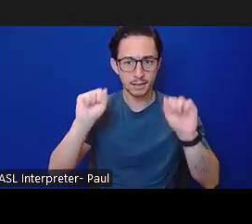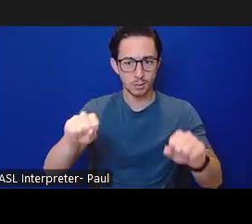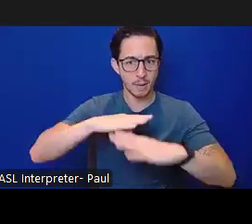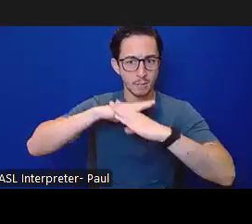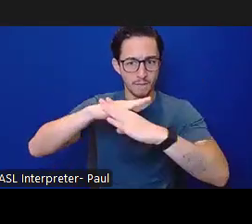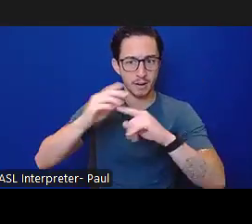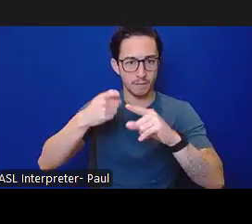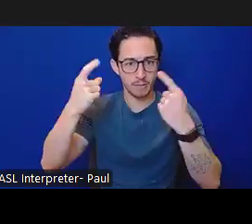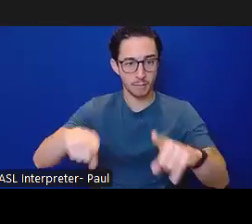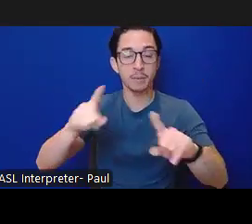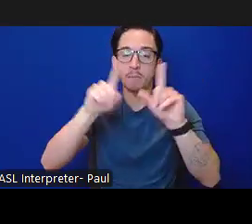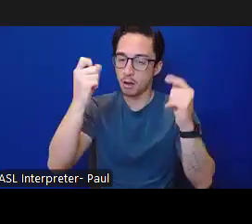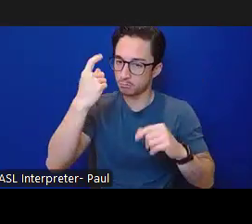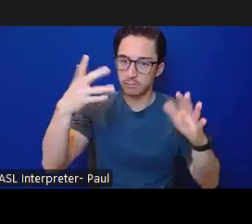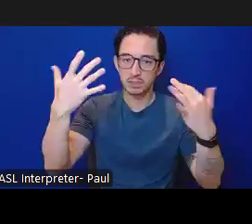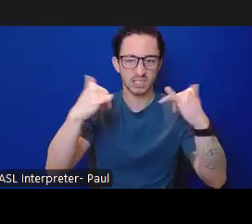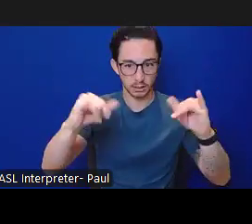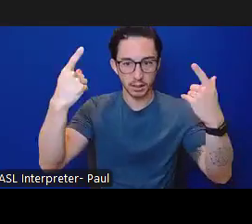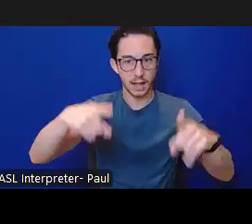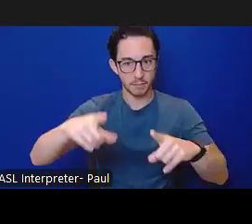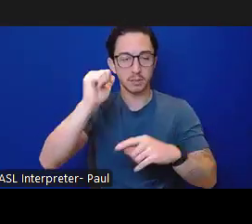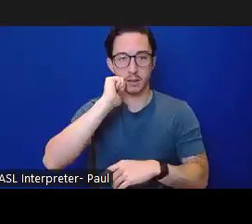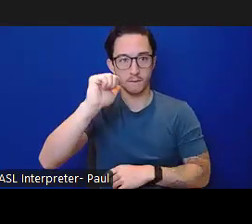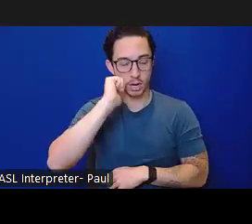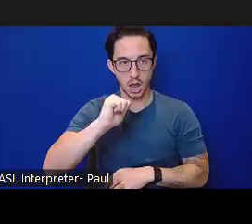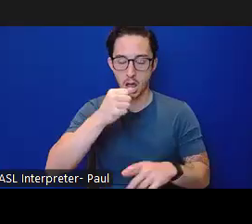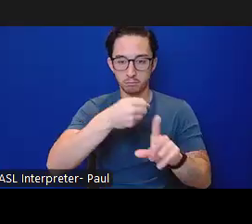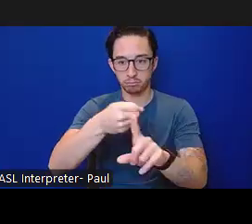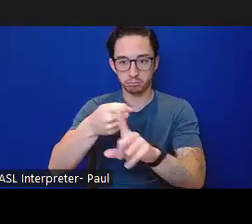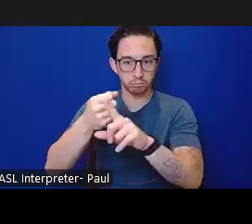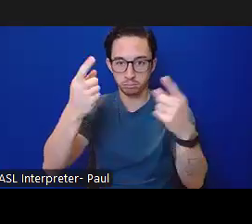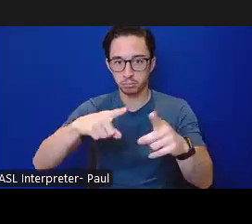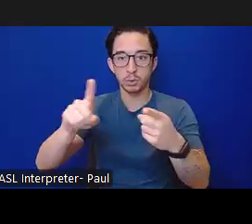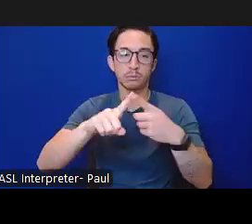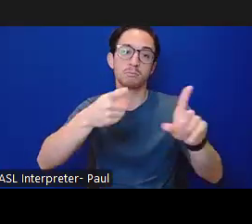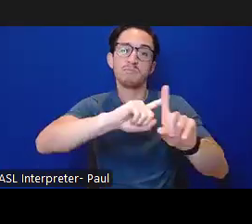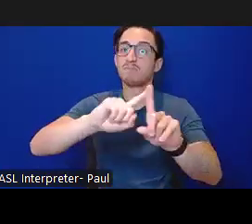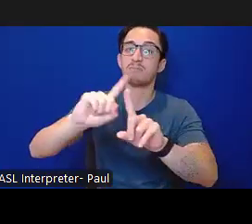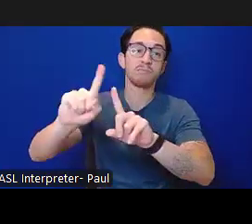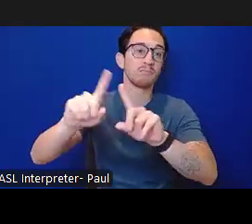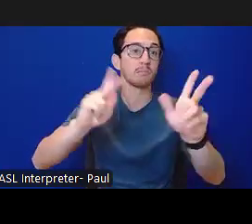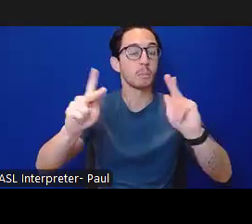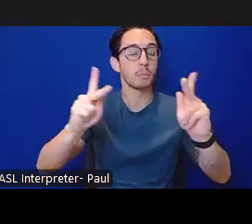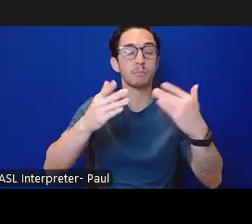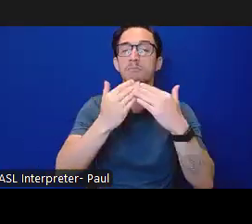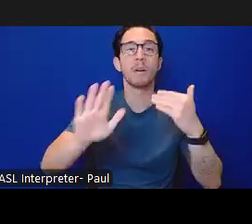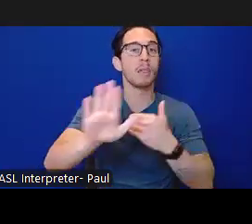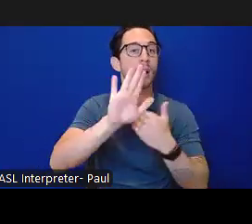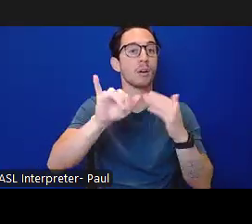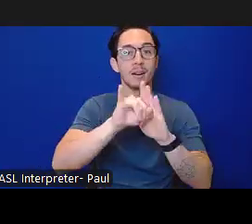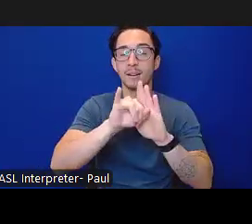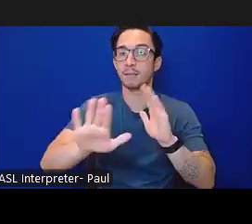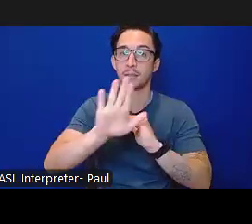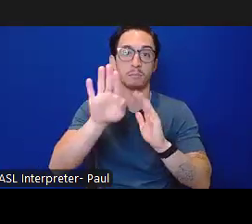still happens every single day to people of all identities and all backgrounds.